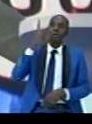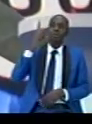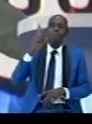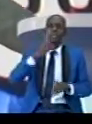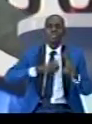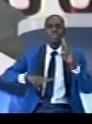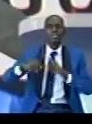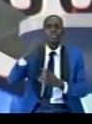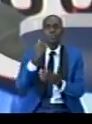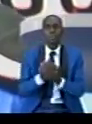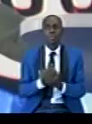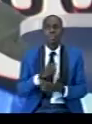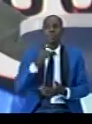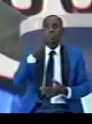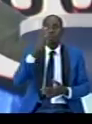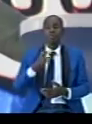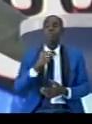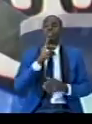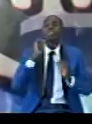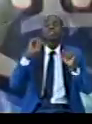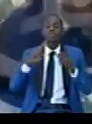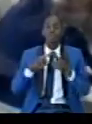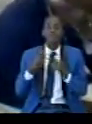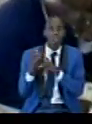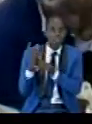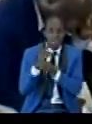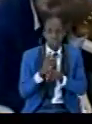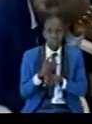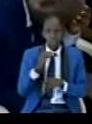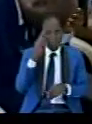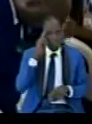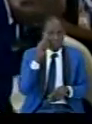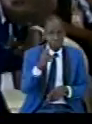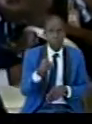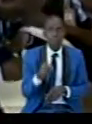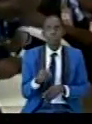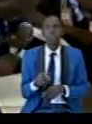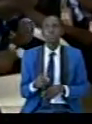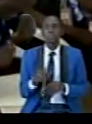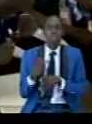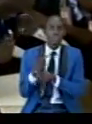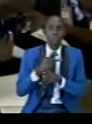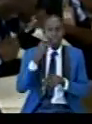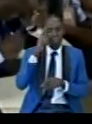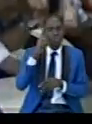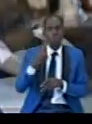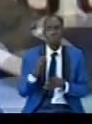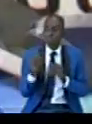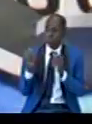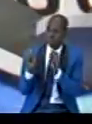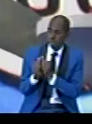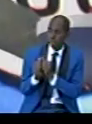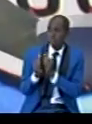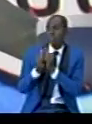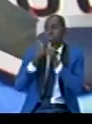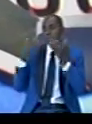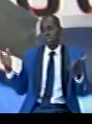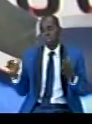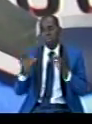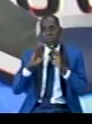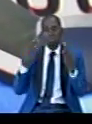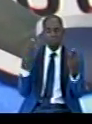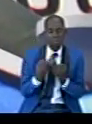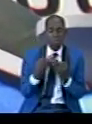God is able to take care of you, with or without them, with or without father and